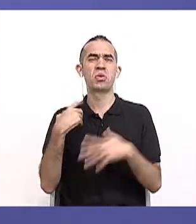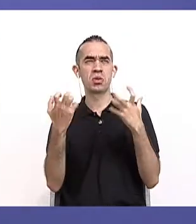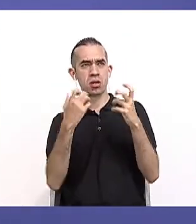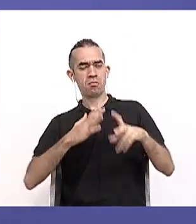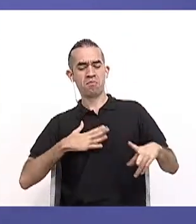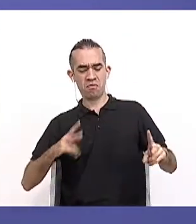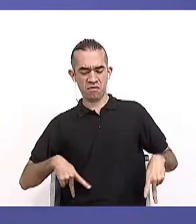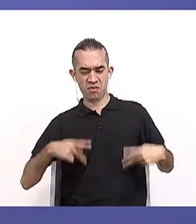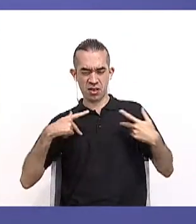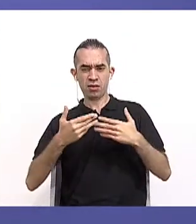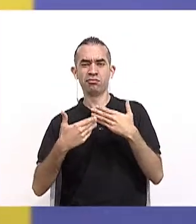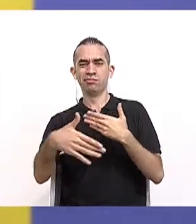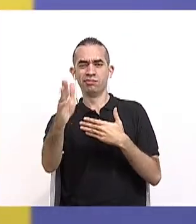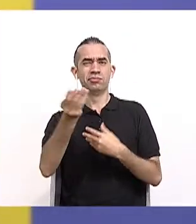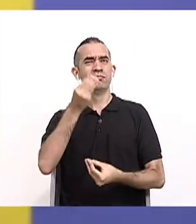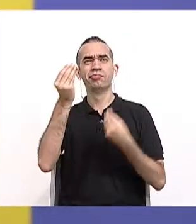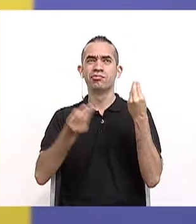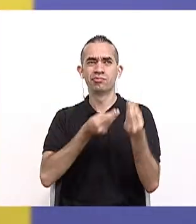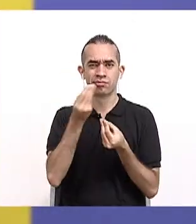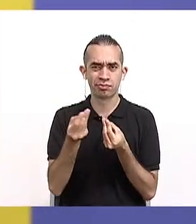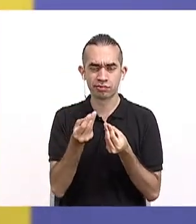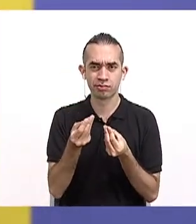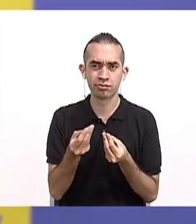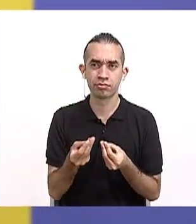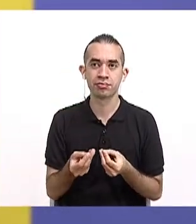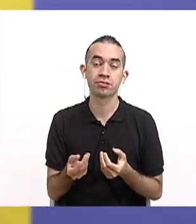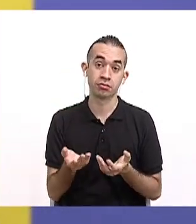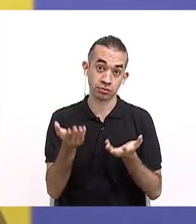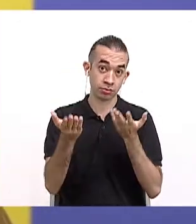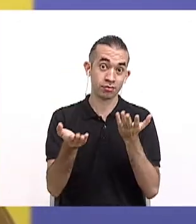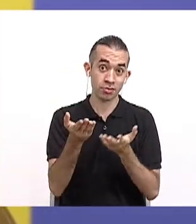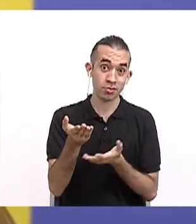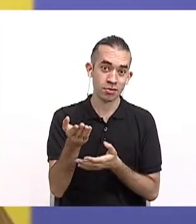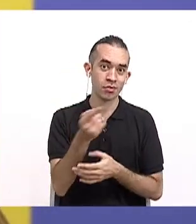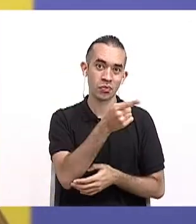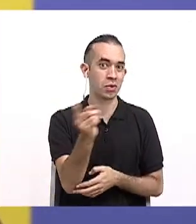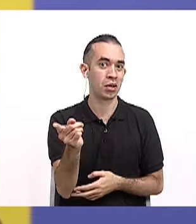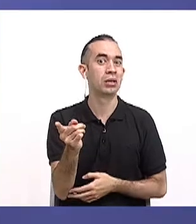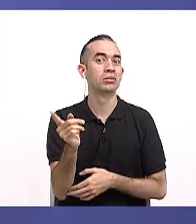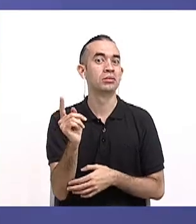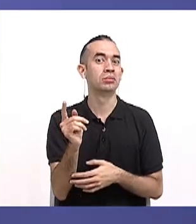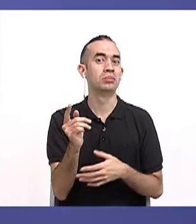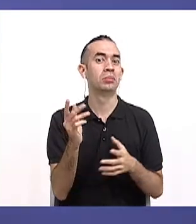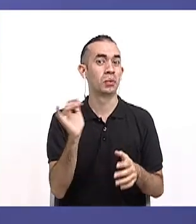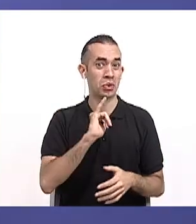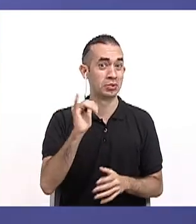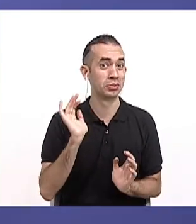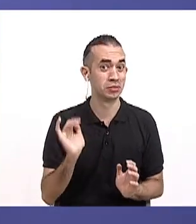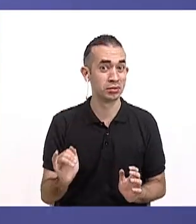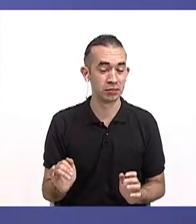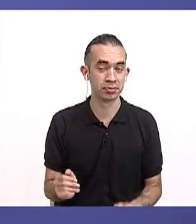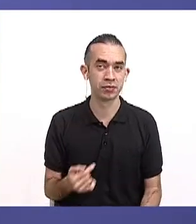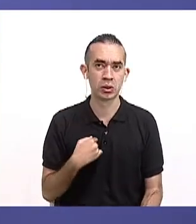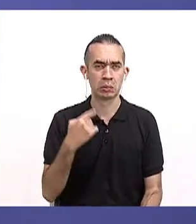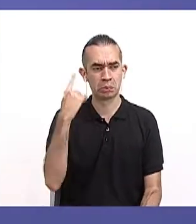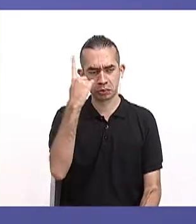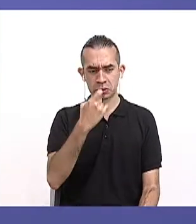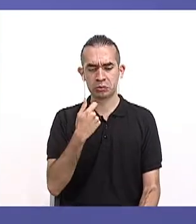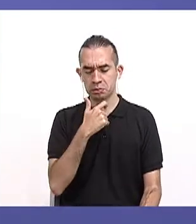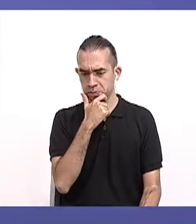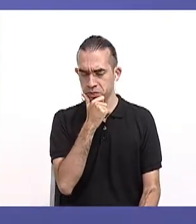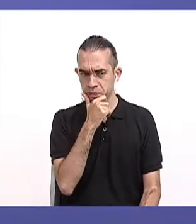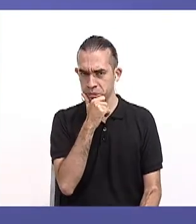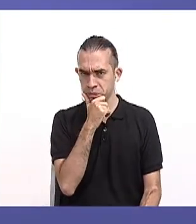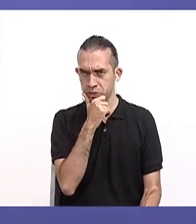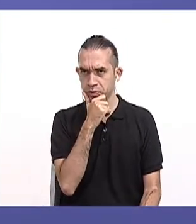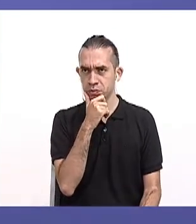with my life. I bet some of you are thinking about that too. I asked myself, what